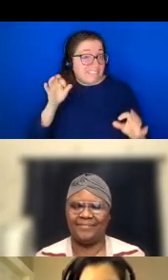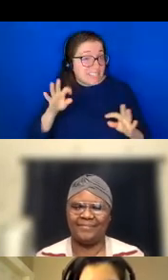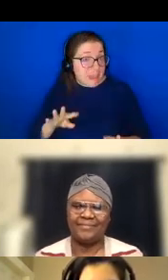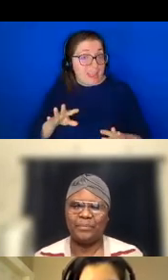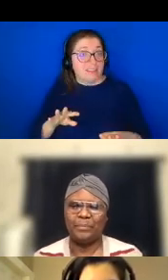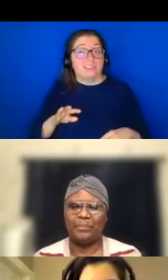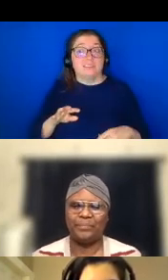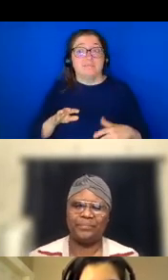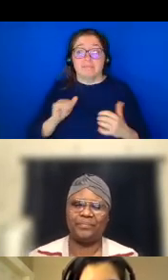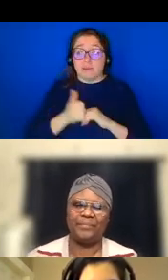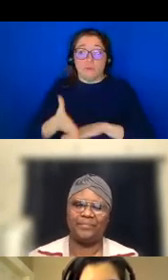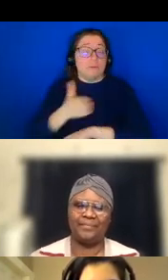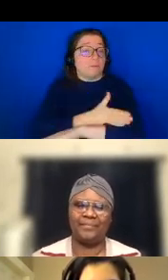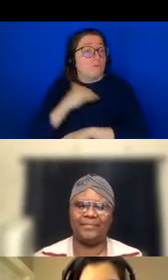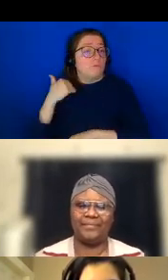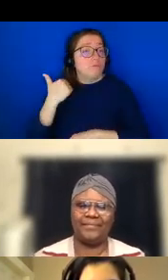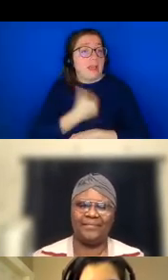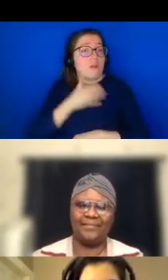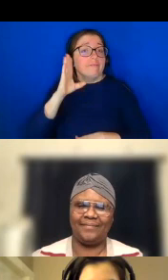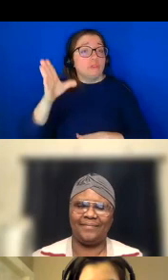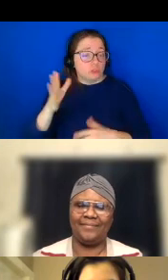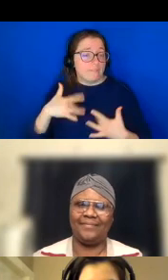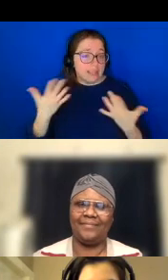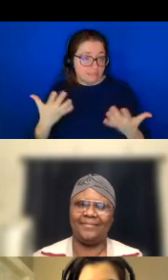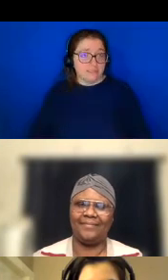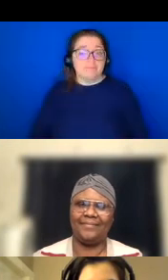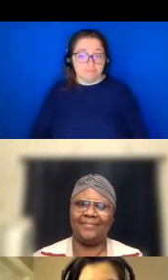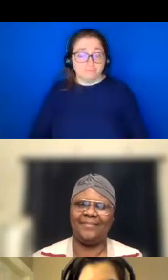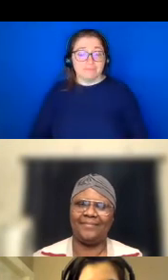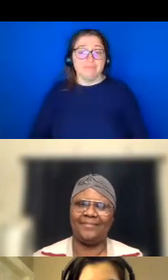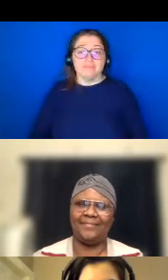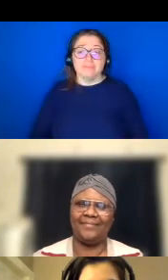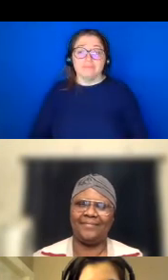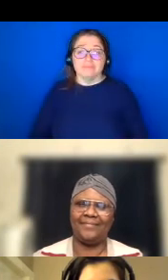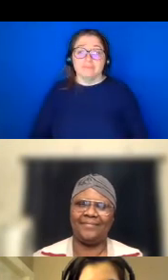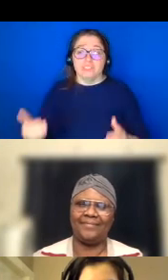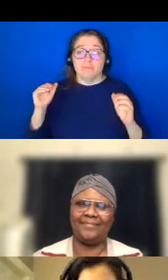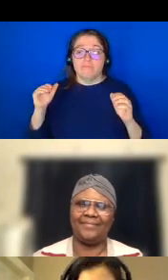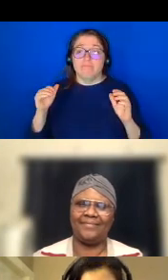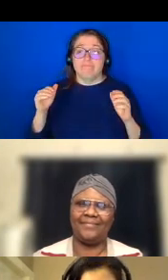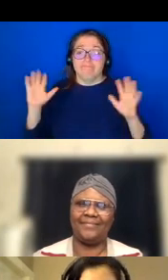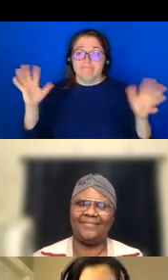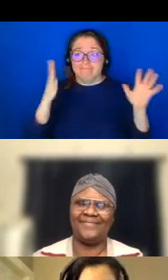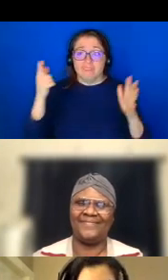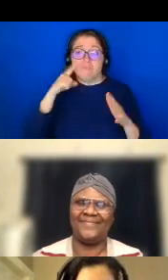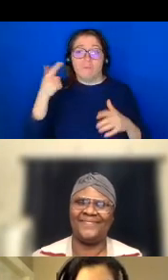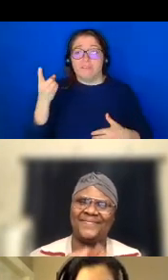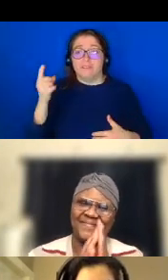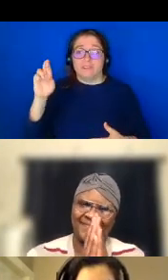improve future events. And let's give another round of applause for Dr. Granger.